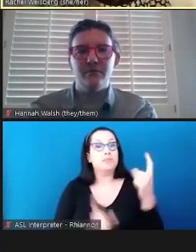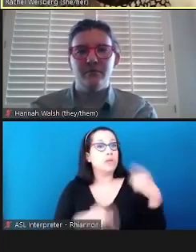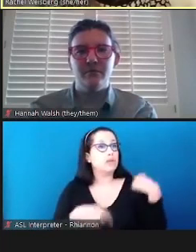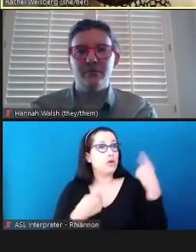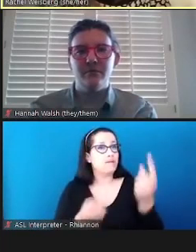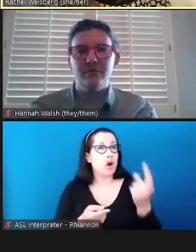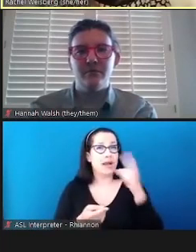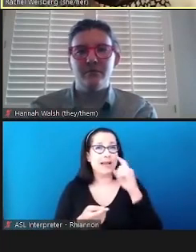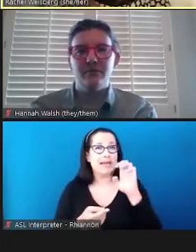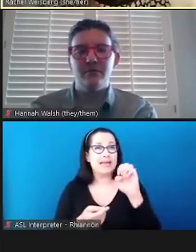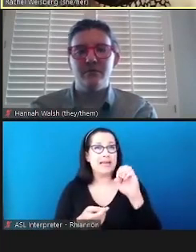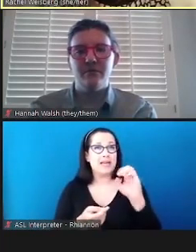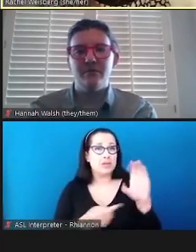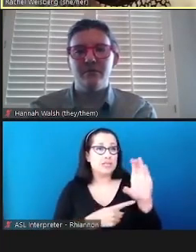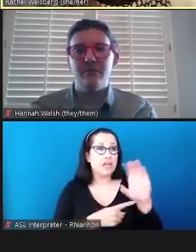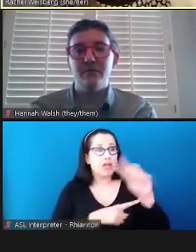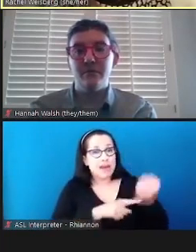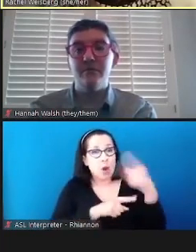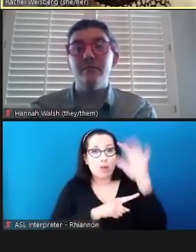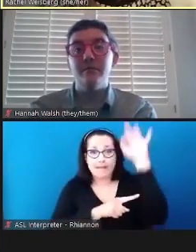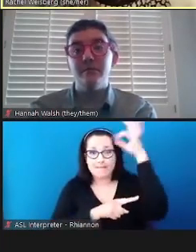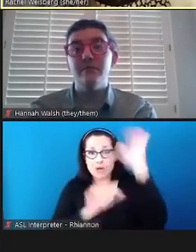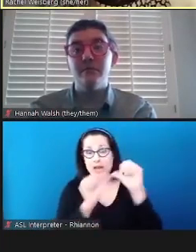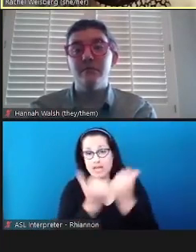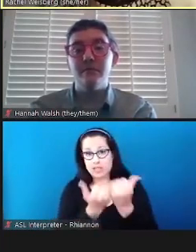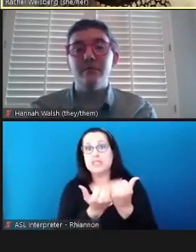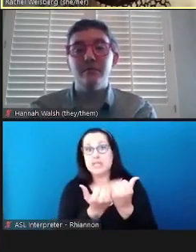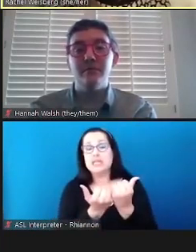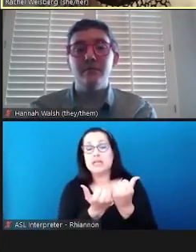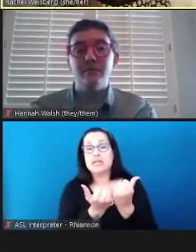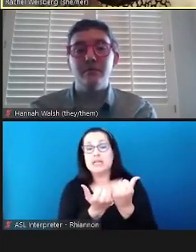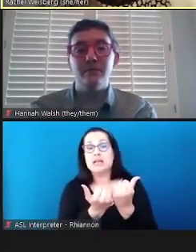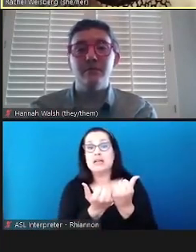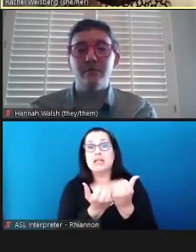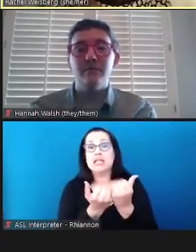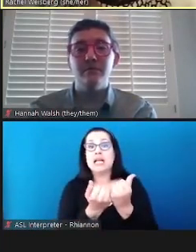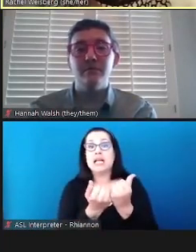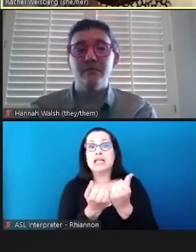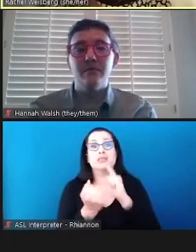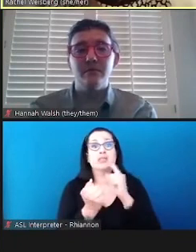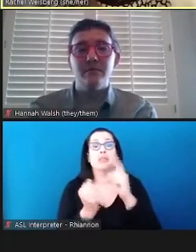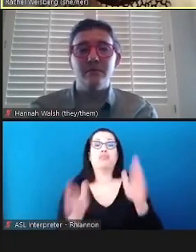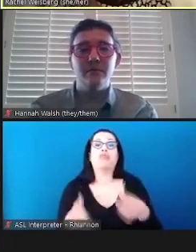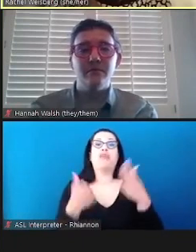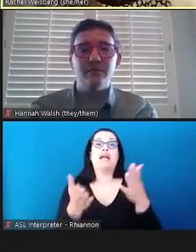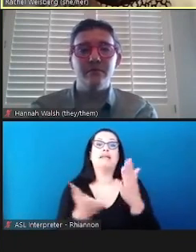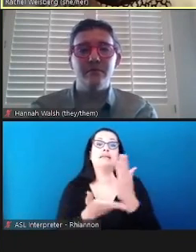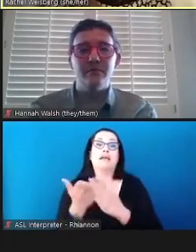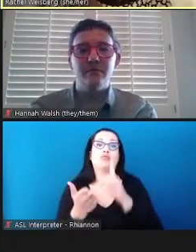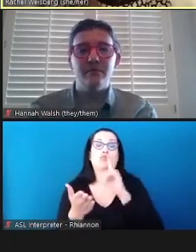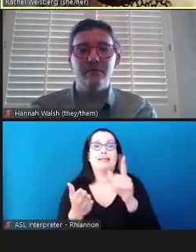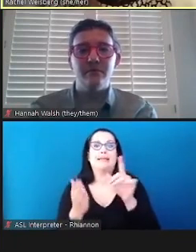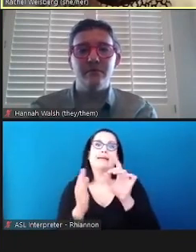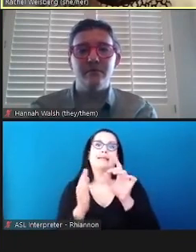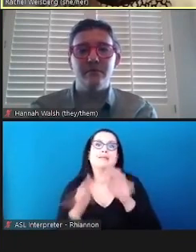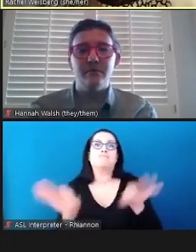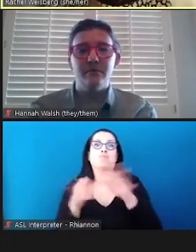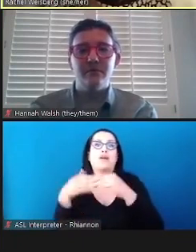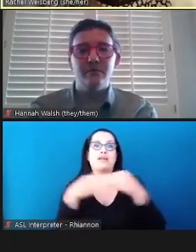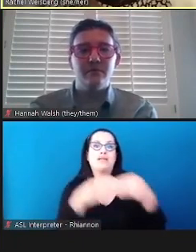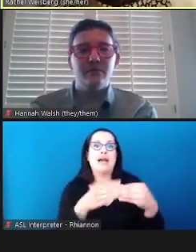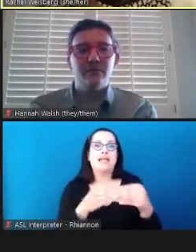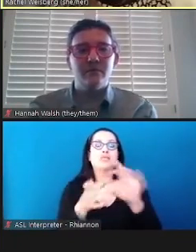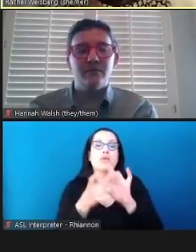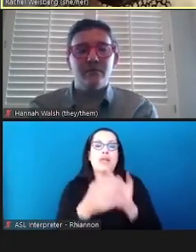I think, the only federal agency that's put out some real meaty guidance about COVID-19 and vaccines in the